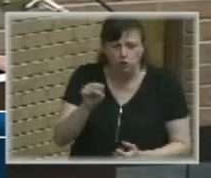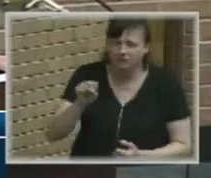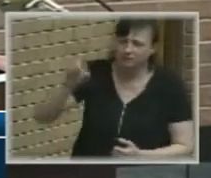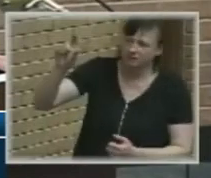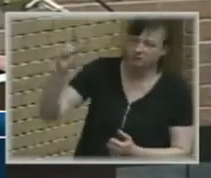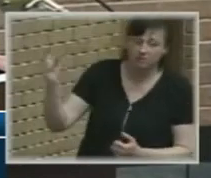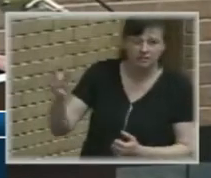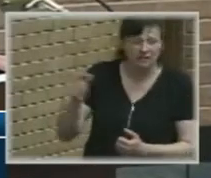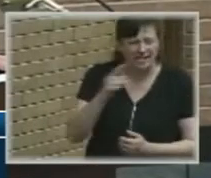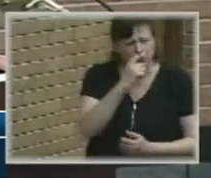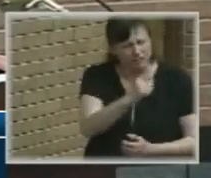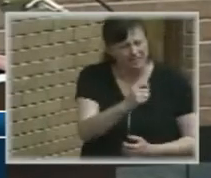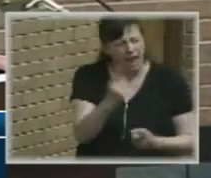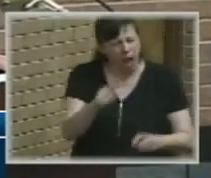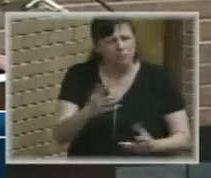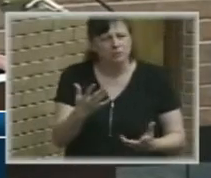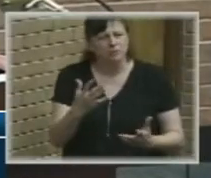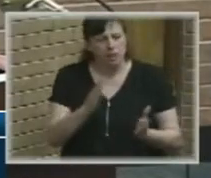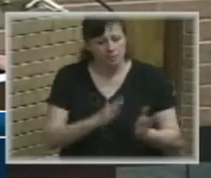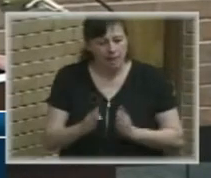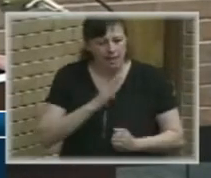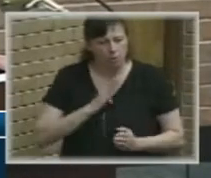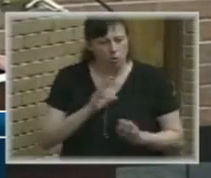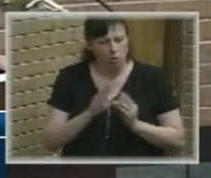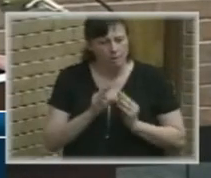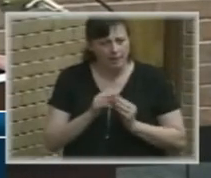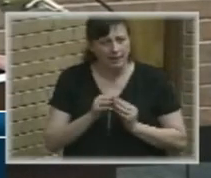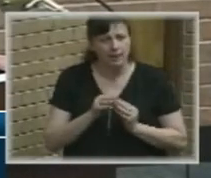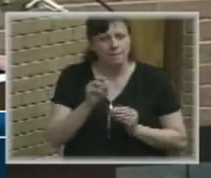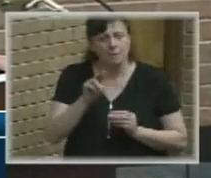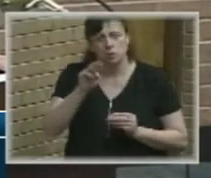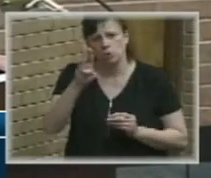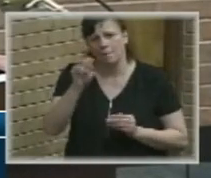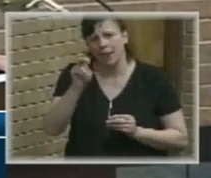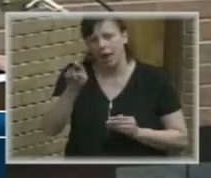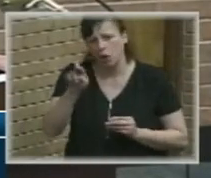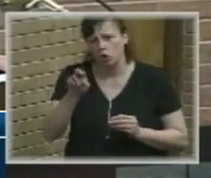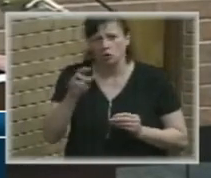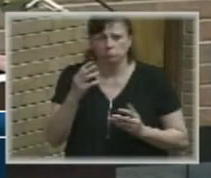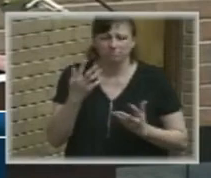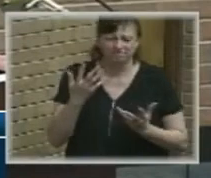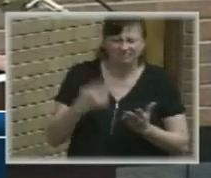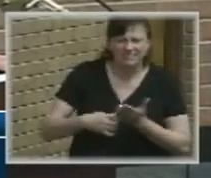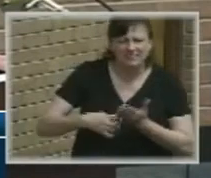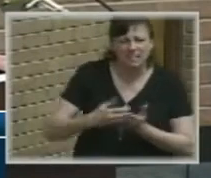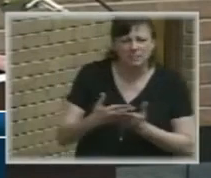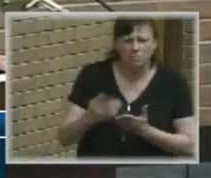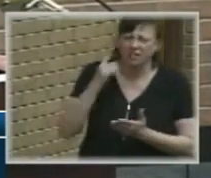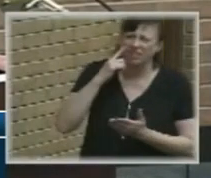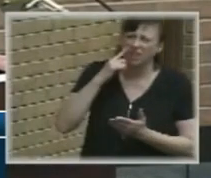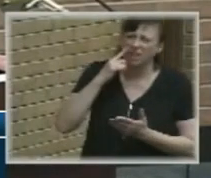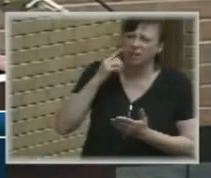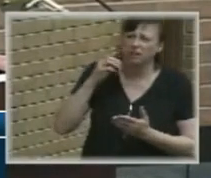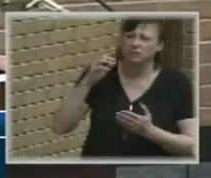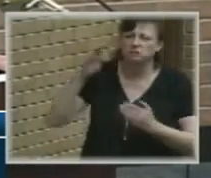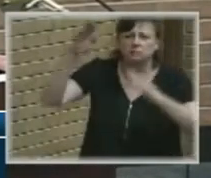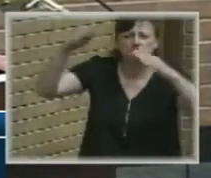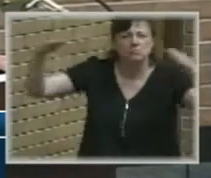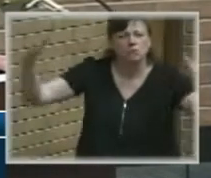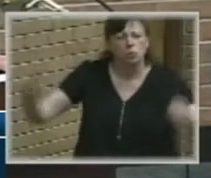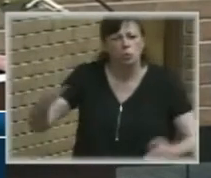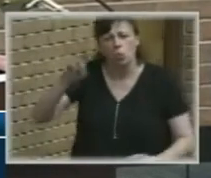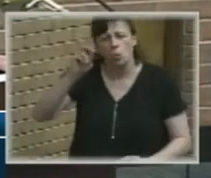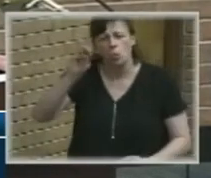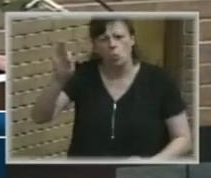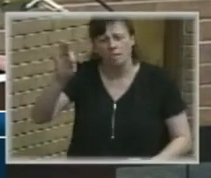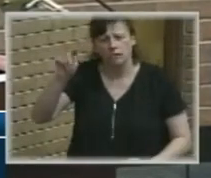planning board meeting, Mr. Boehner addressed something, which is I think it's a roof drain that runs off the side, and some